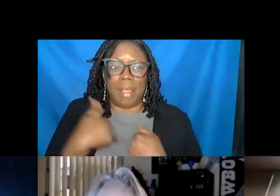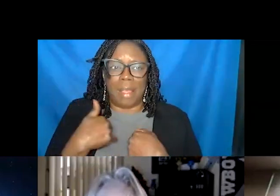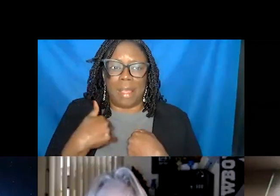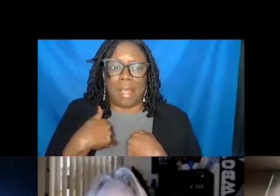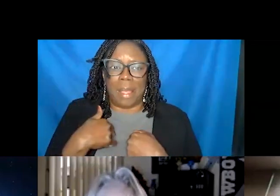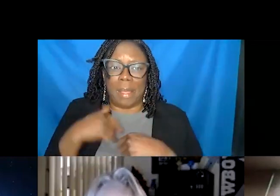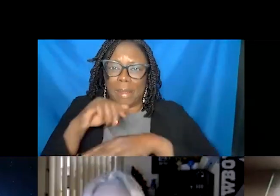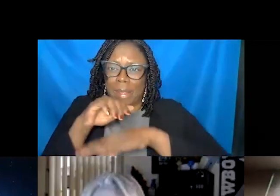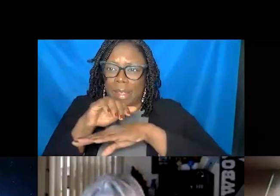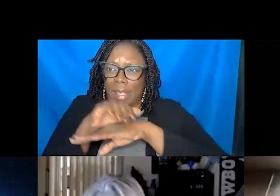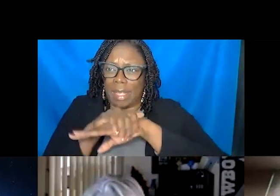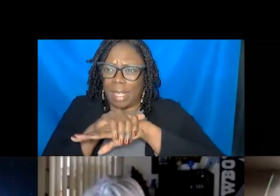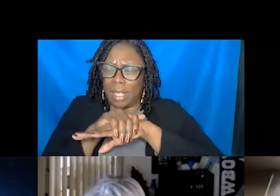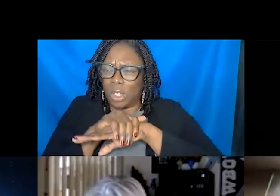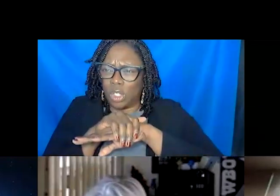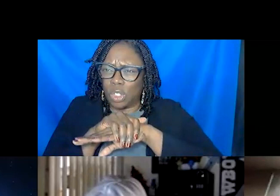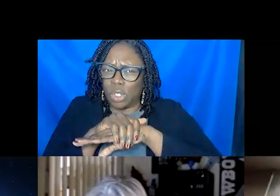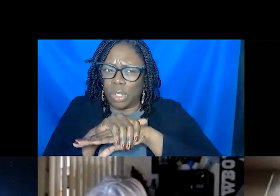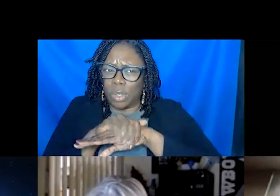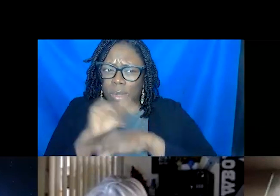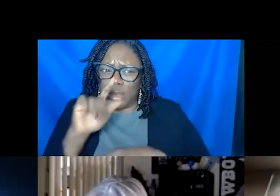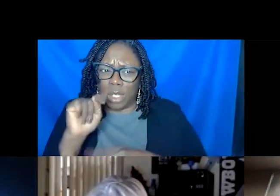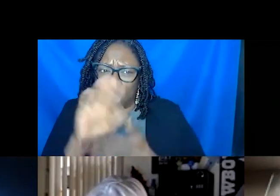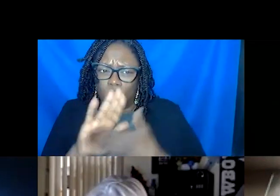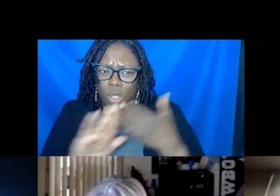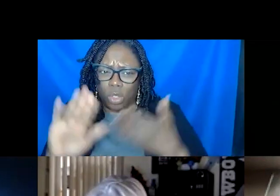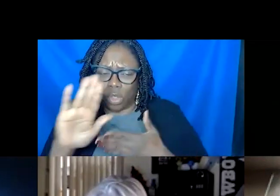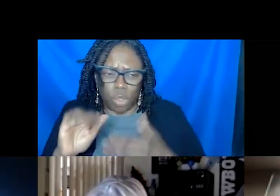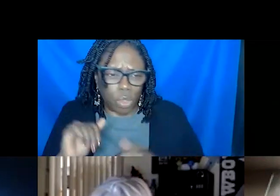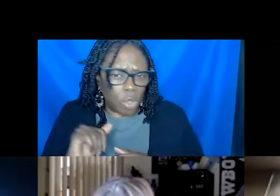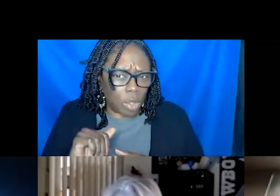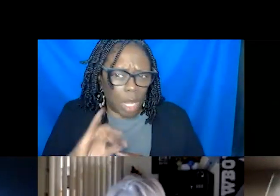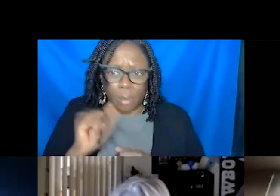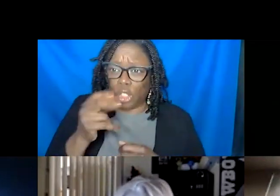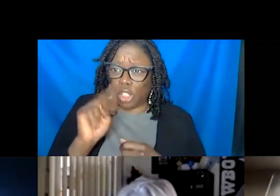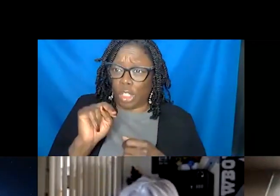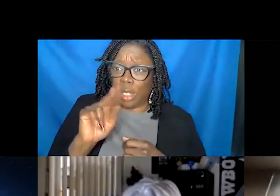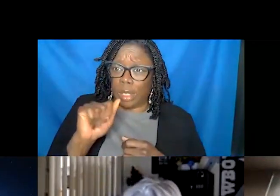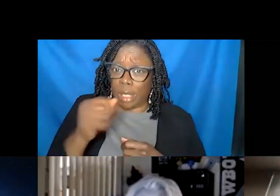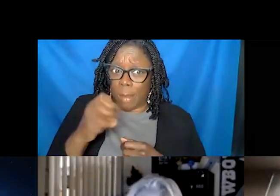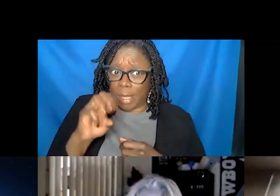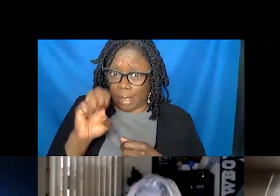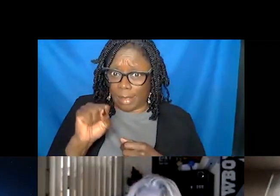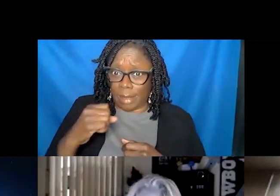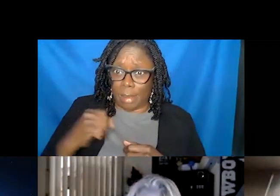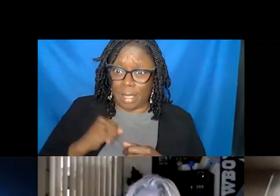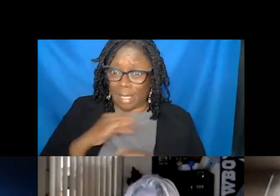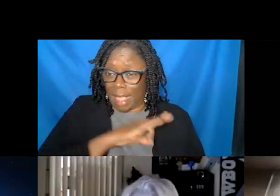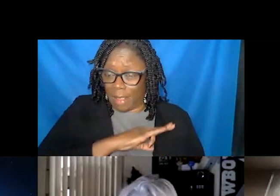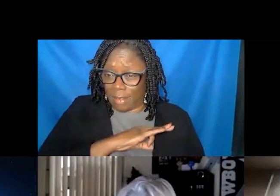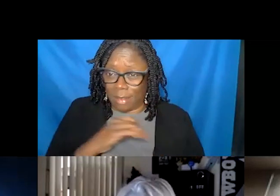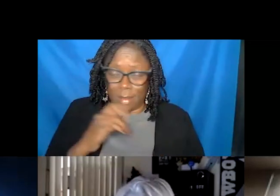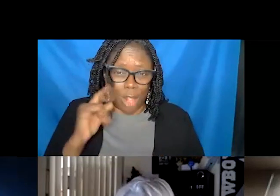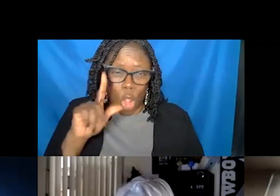English faculty member here from City College. Hi, Jason Thomas. I'm a biology faculty member here. I'm Lauren Garros. I'm an